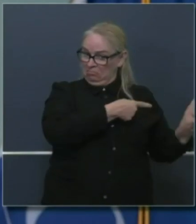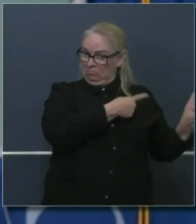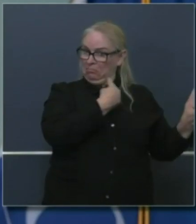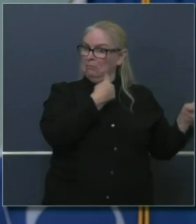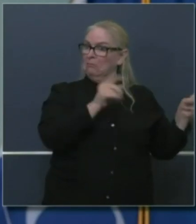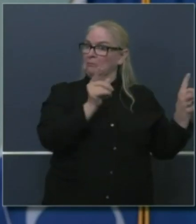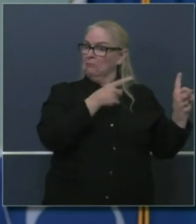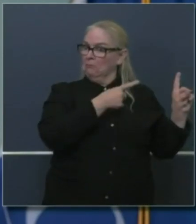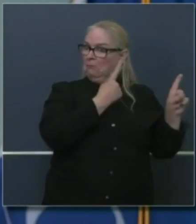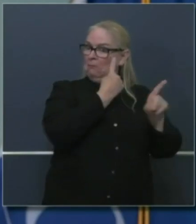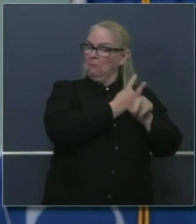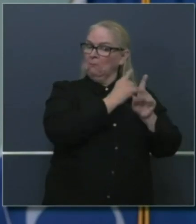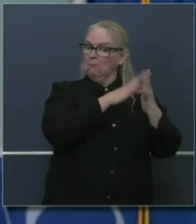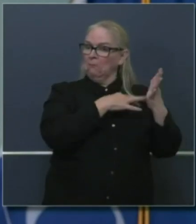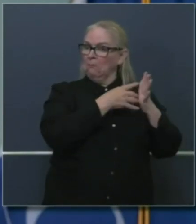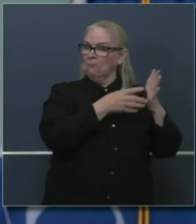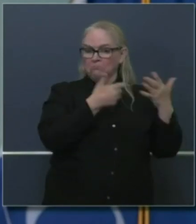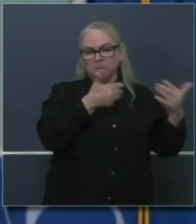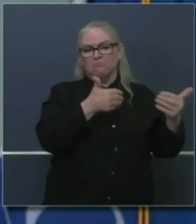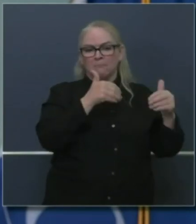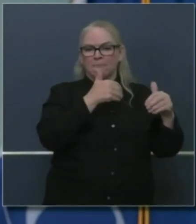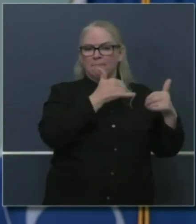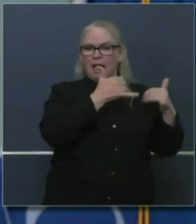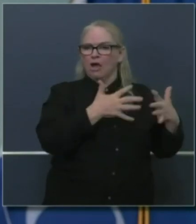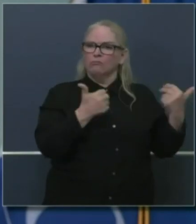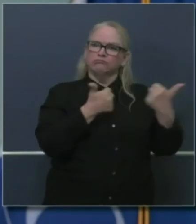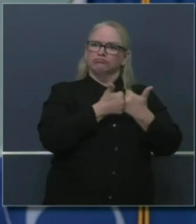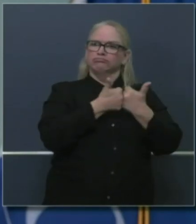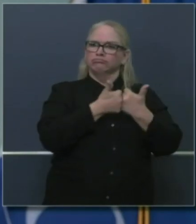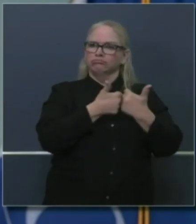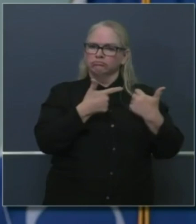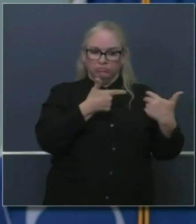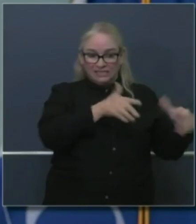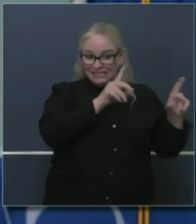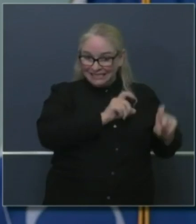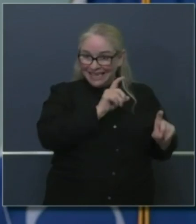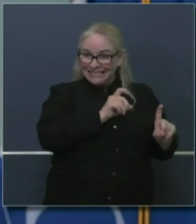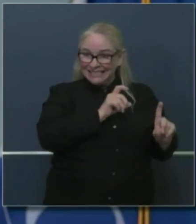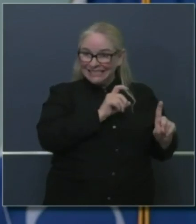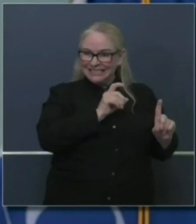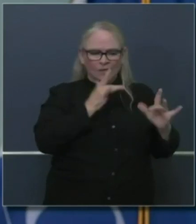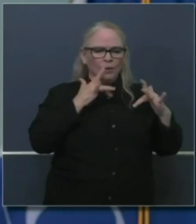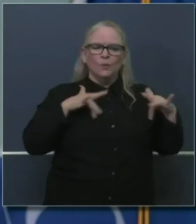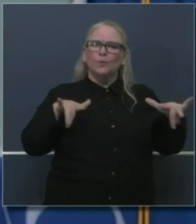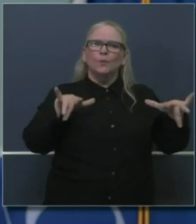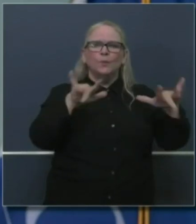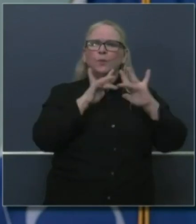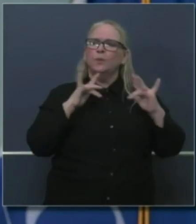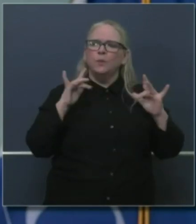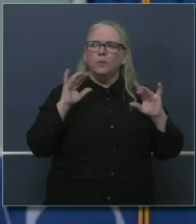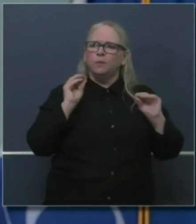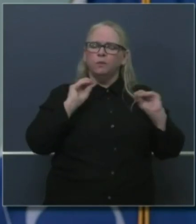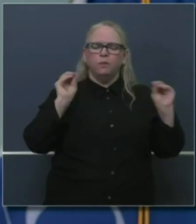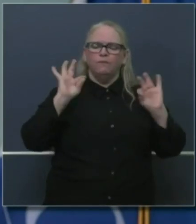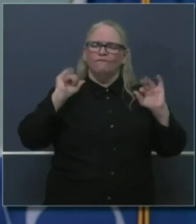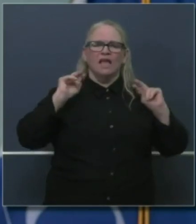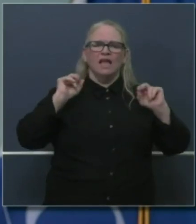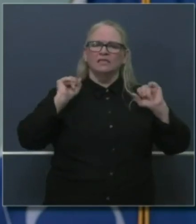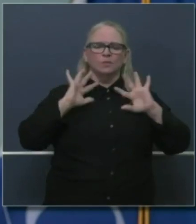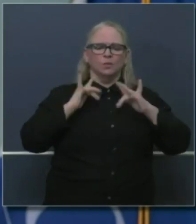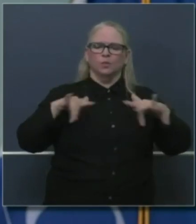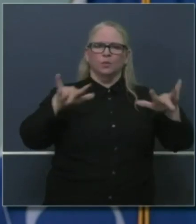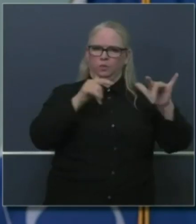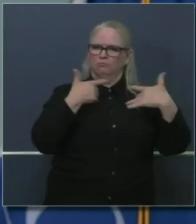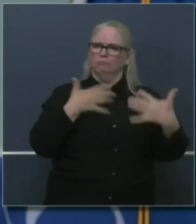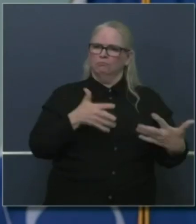if players can get adequate testing? What do you think sports will look like in the next couple months here in the state of California? Yeah, on the sports